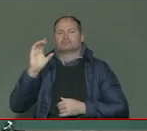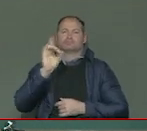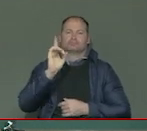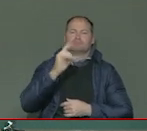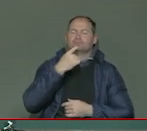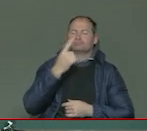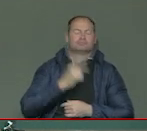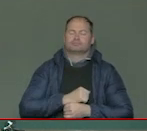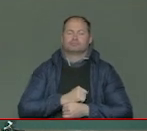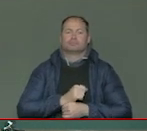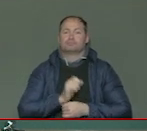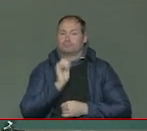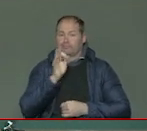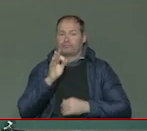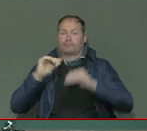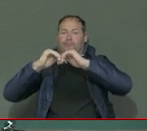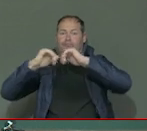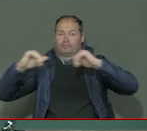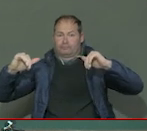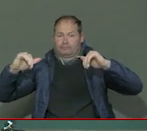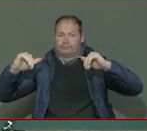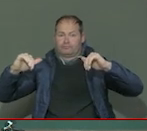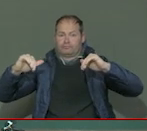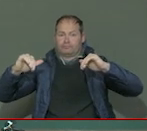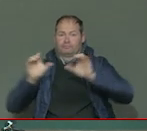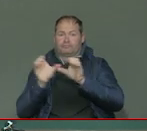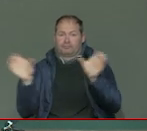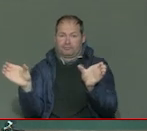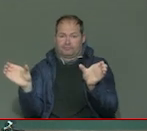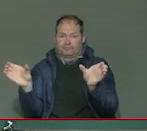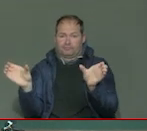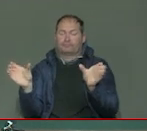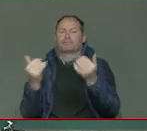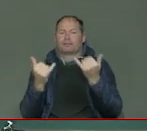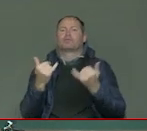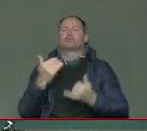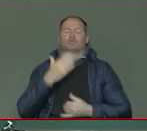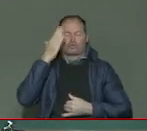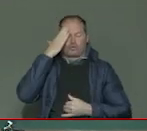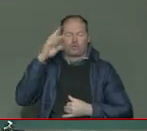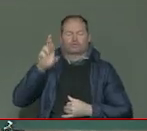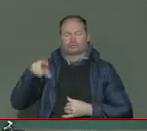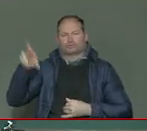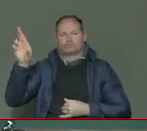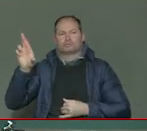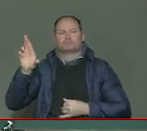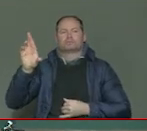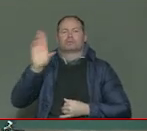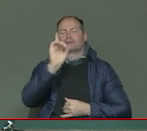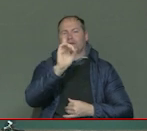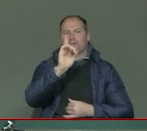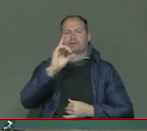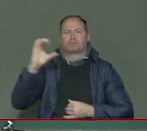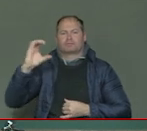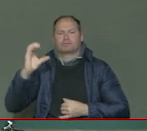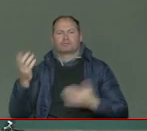credit. But if you split it in two columns, you know you will be correct, whether it's on the debit or the credit side.